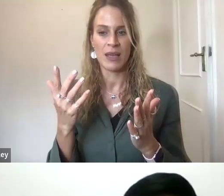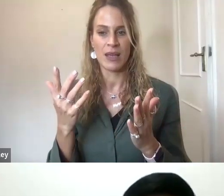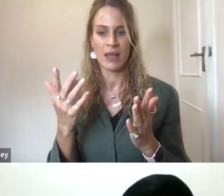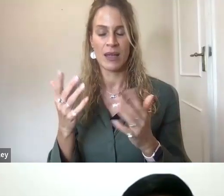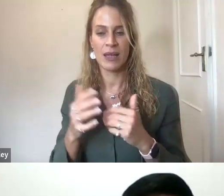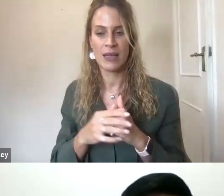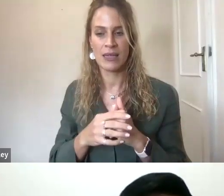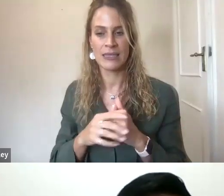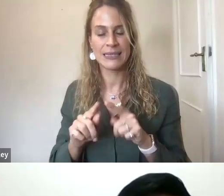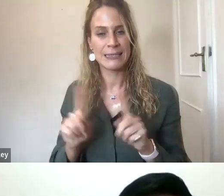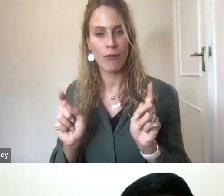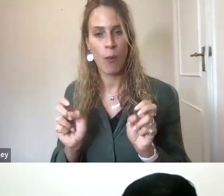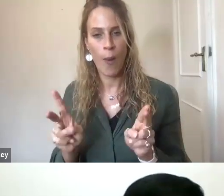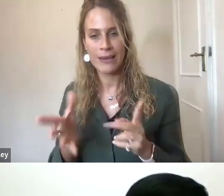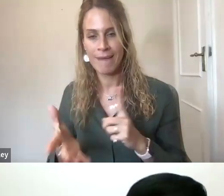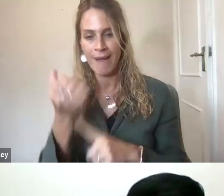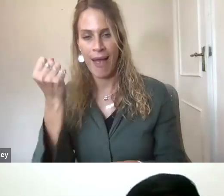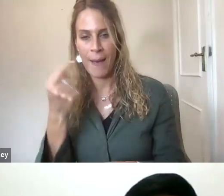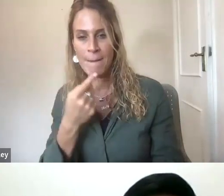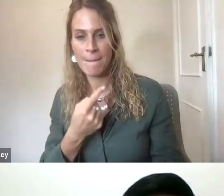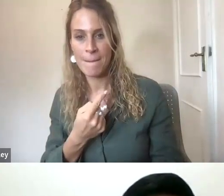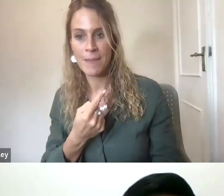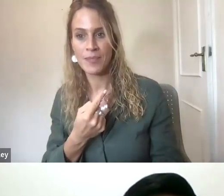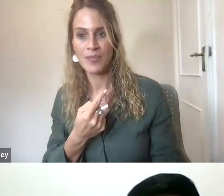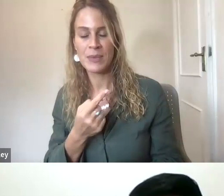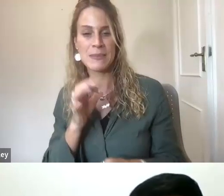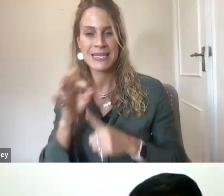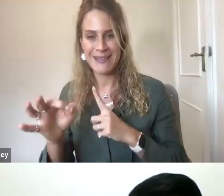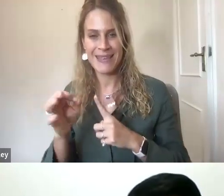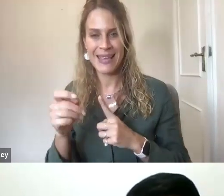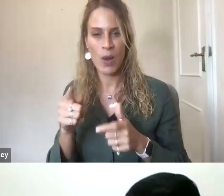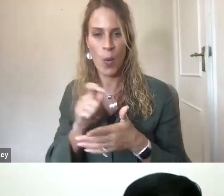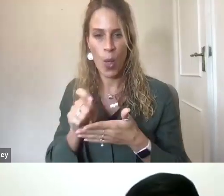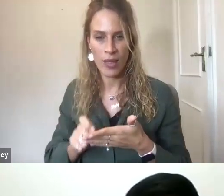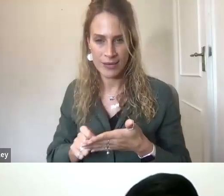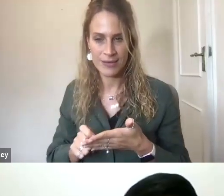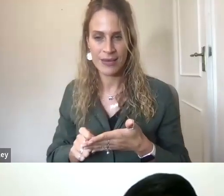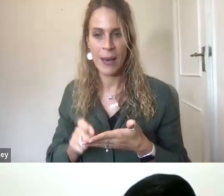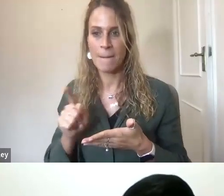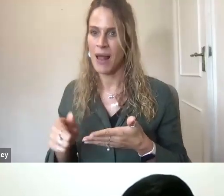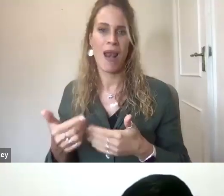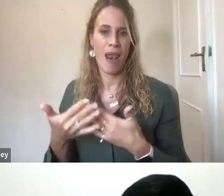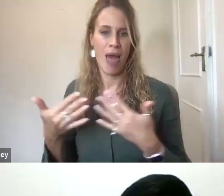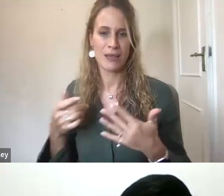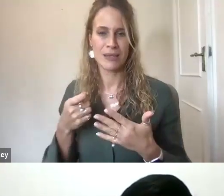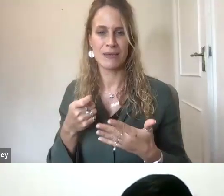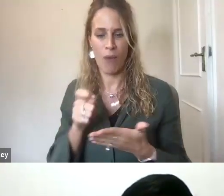So it's everywhere. It takes an effort to find Filipino authors, but yeah, a lot of people are doing really good work right now.